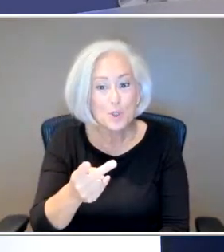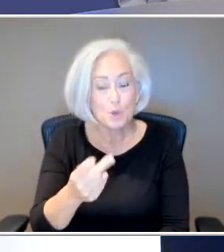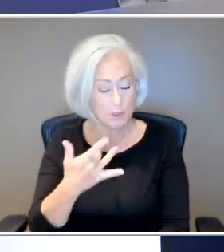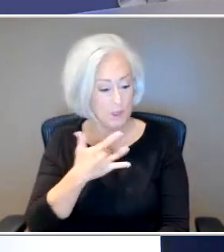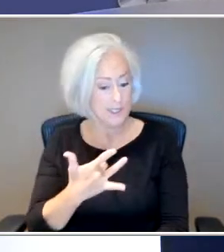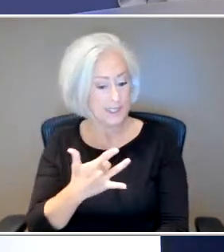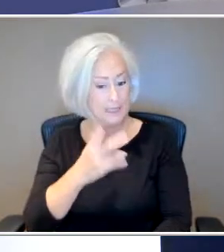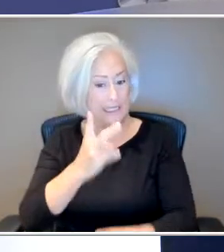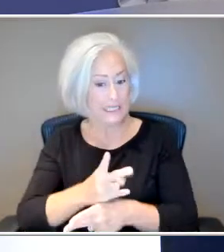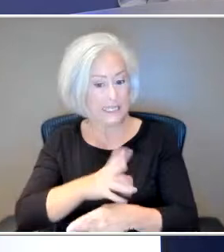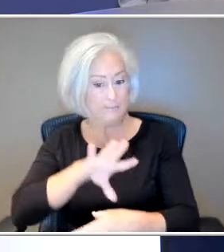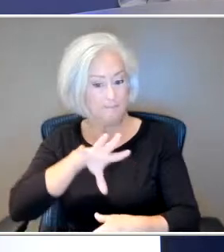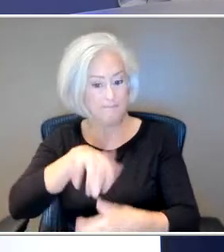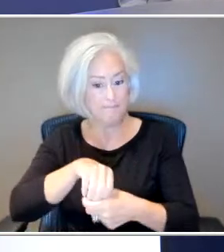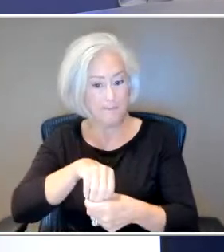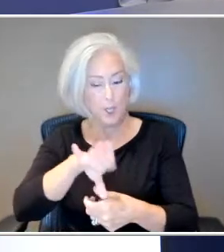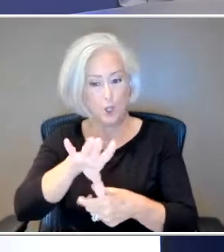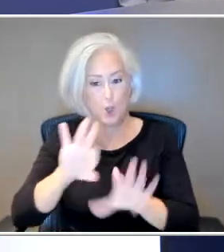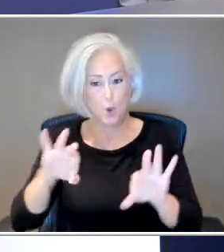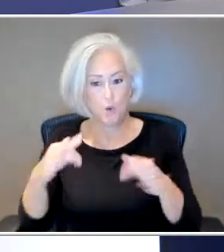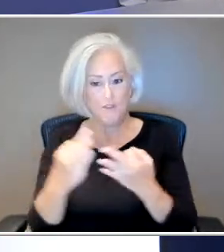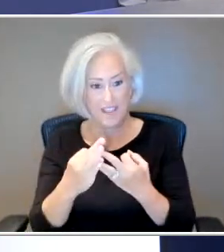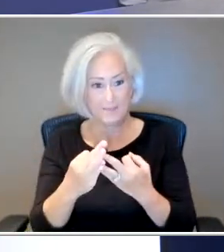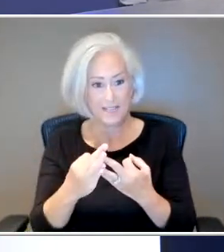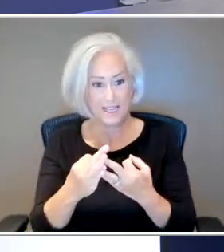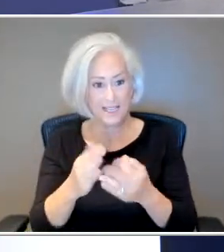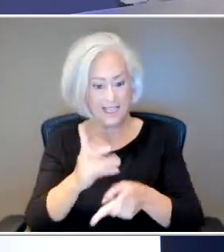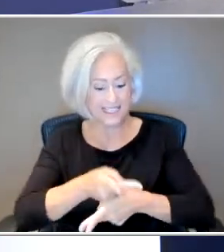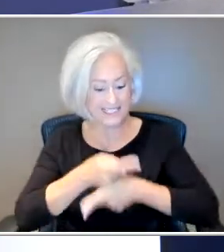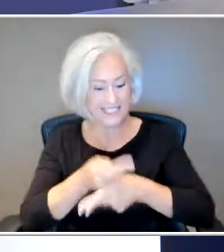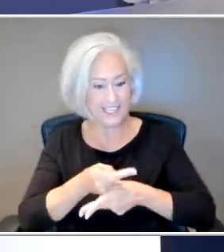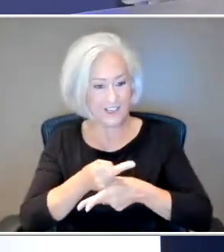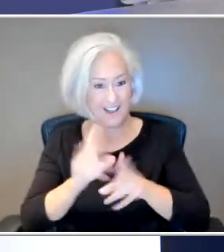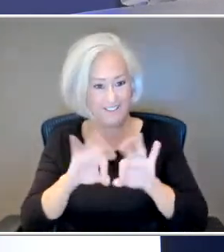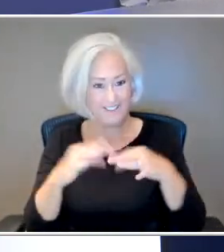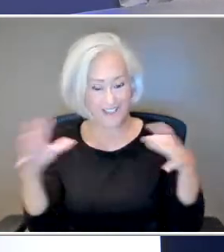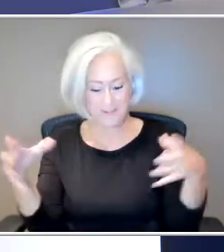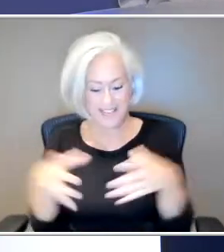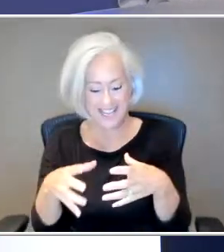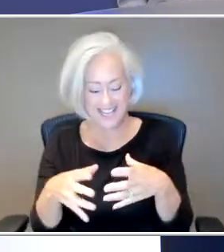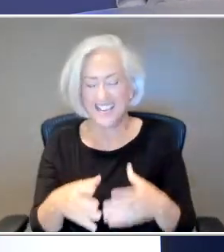treat family-wide prostate cancer? I think this might be a first for me.